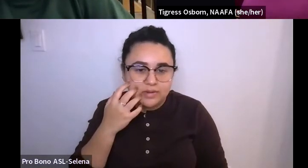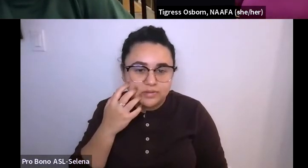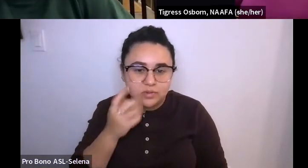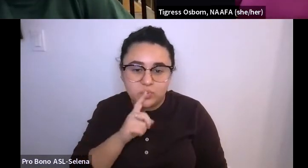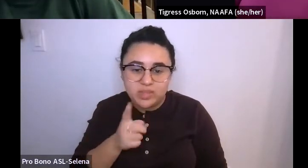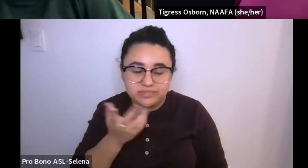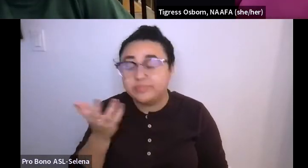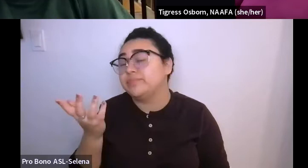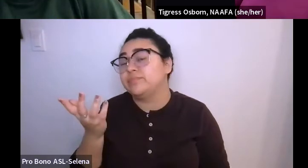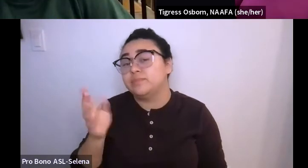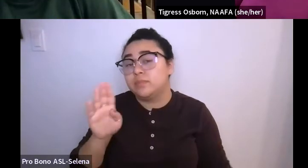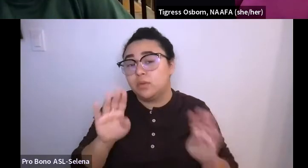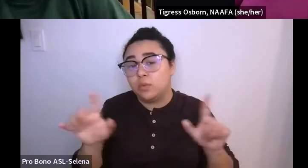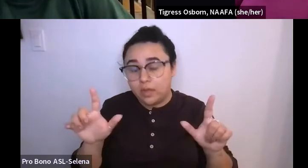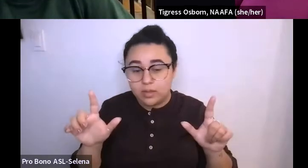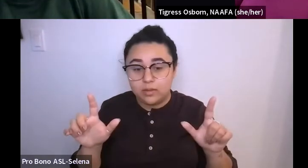well,